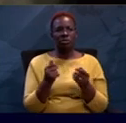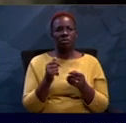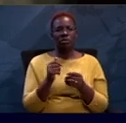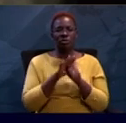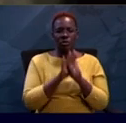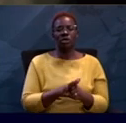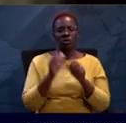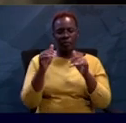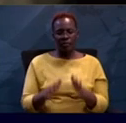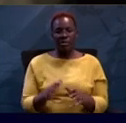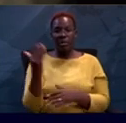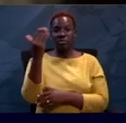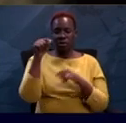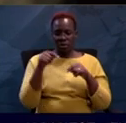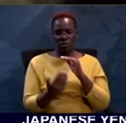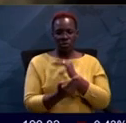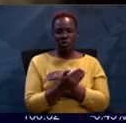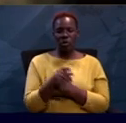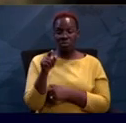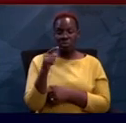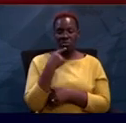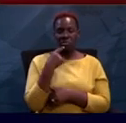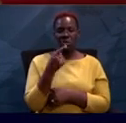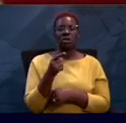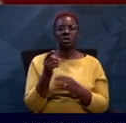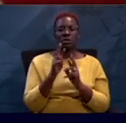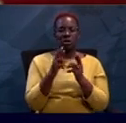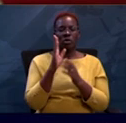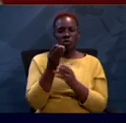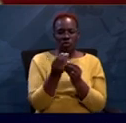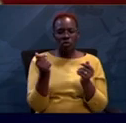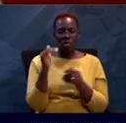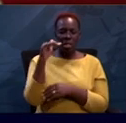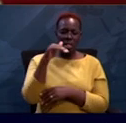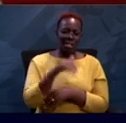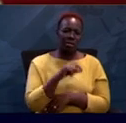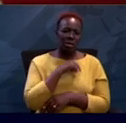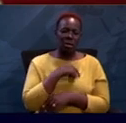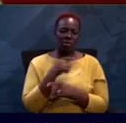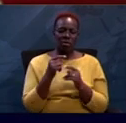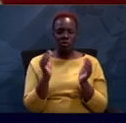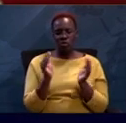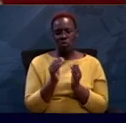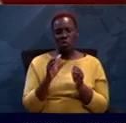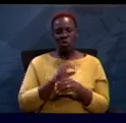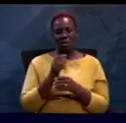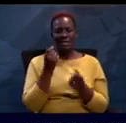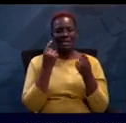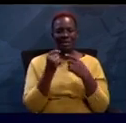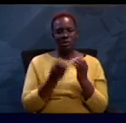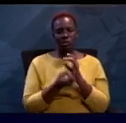farmers. Speaking this morning, Munya said the reforms will mitigate against declining earnings by the smallholder tea growers.